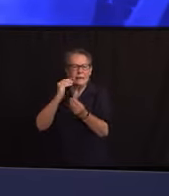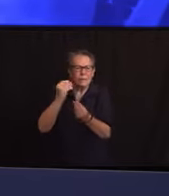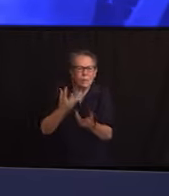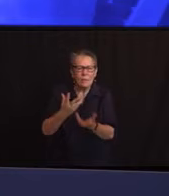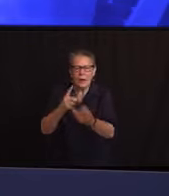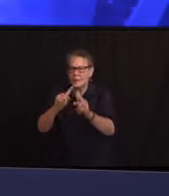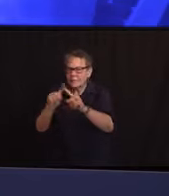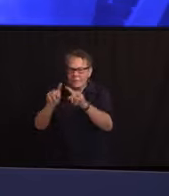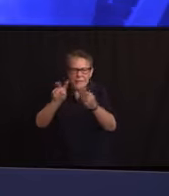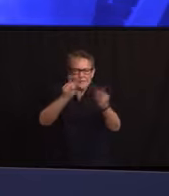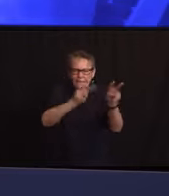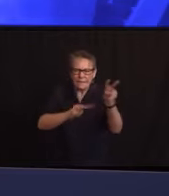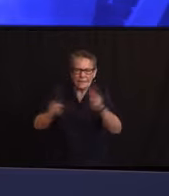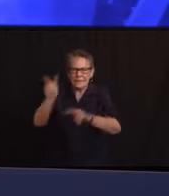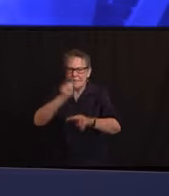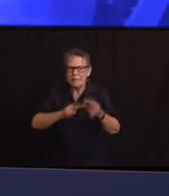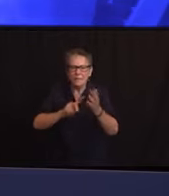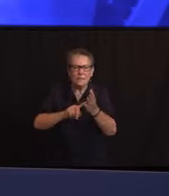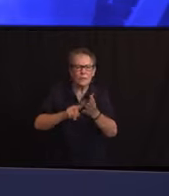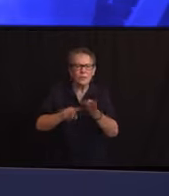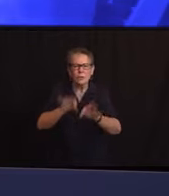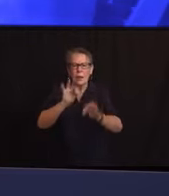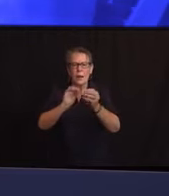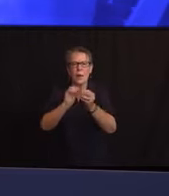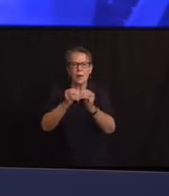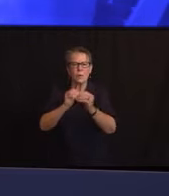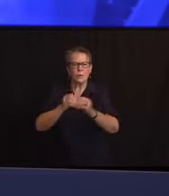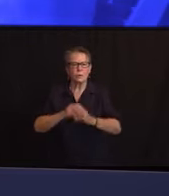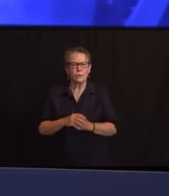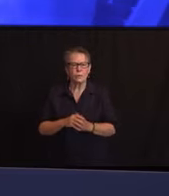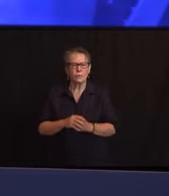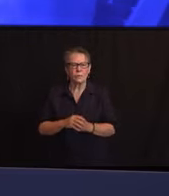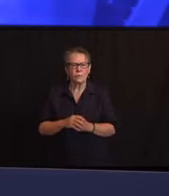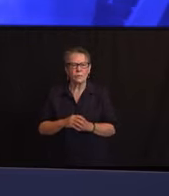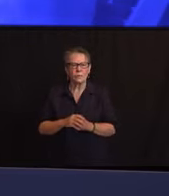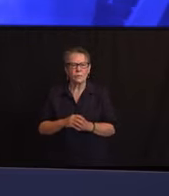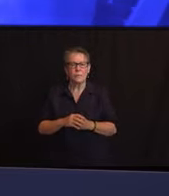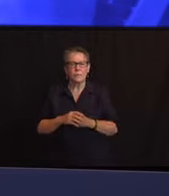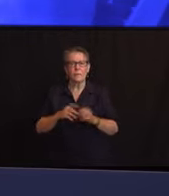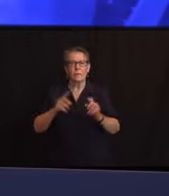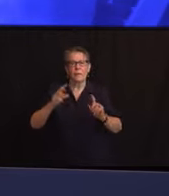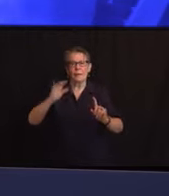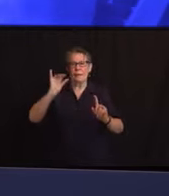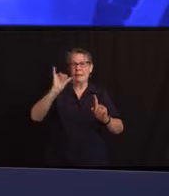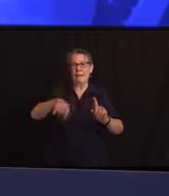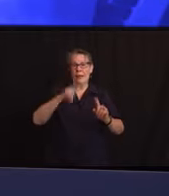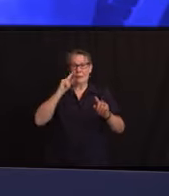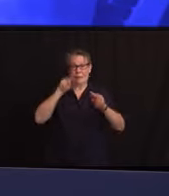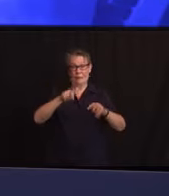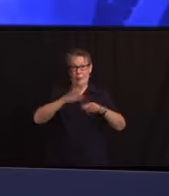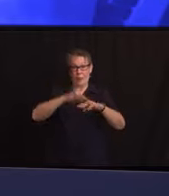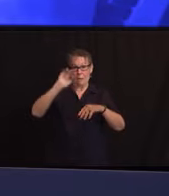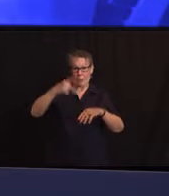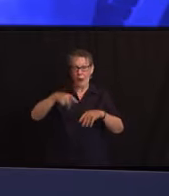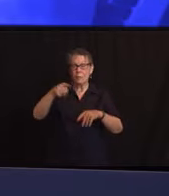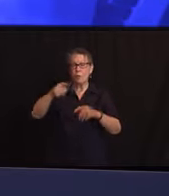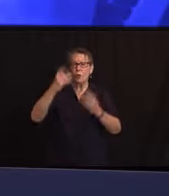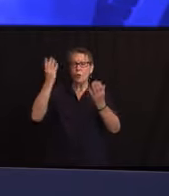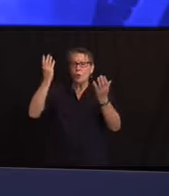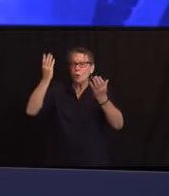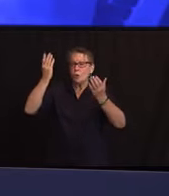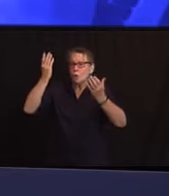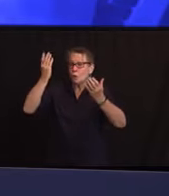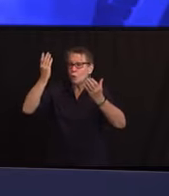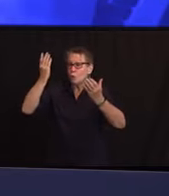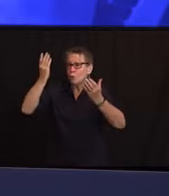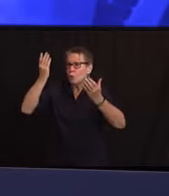on the map, with those with the highest percentage vaccinated shaded the darkest. We continue to examine the data to